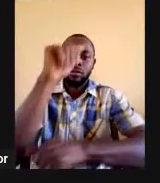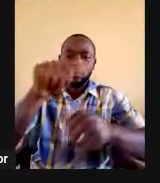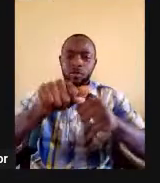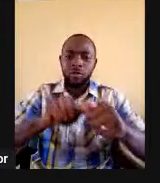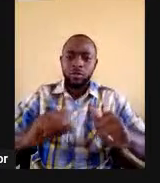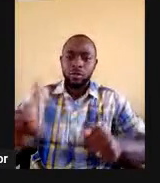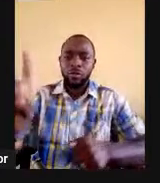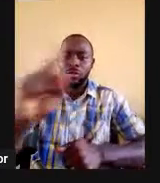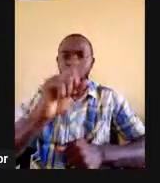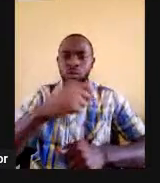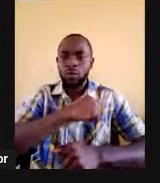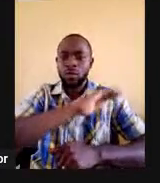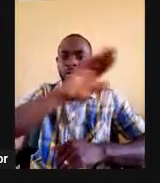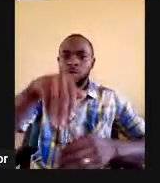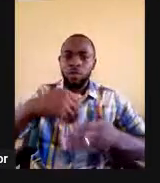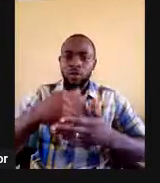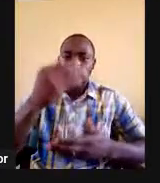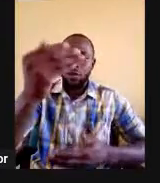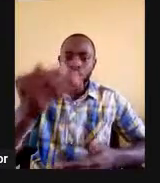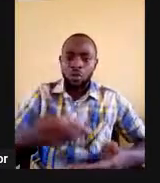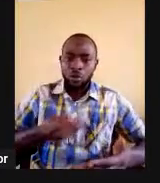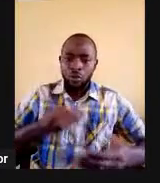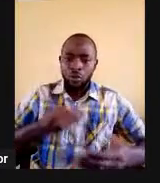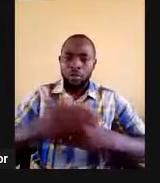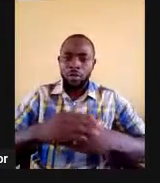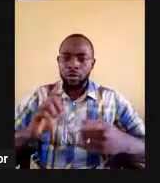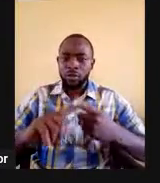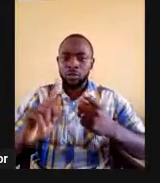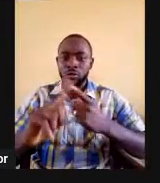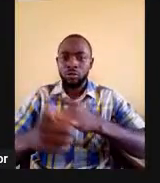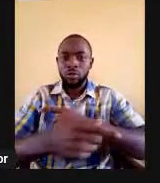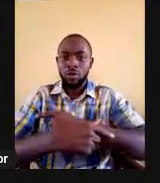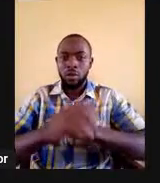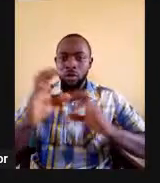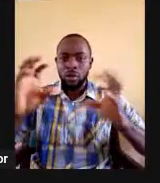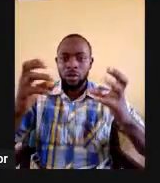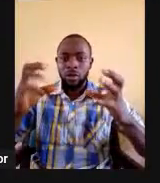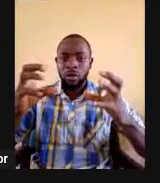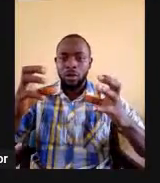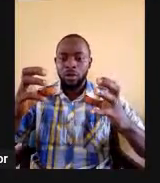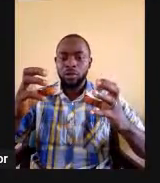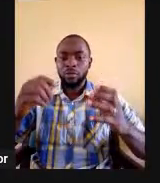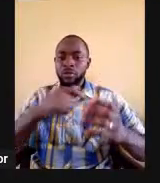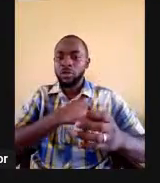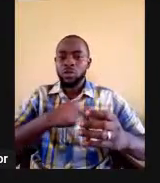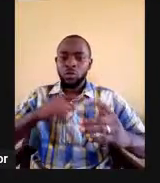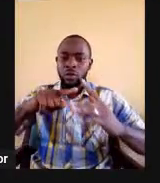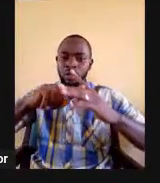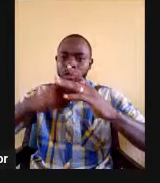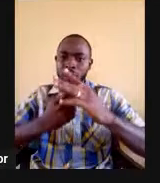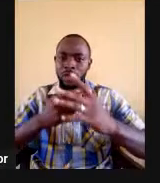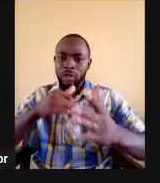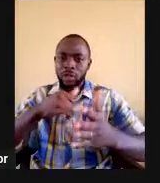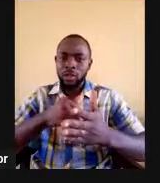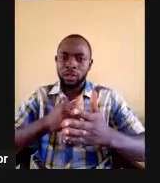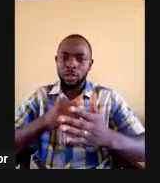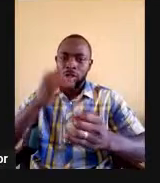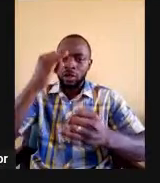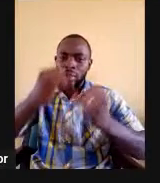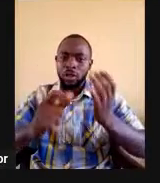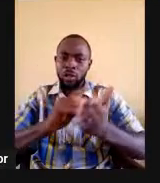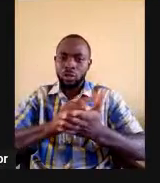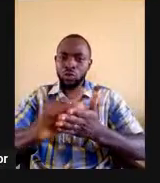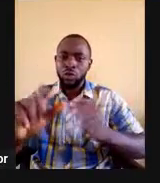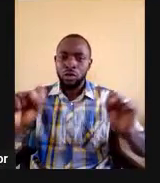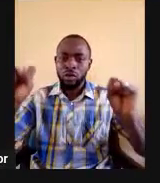welcome back to today's class. We started it last week Saturday, but we were unable to conclude it because of some technical